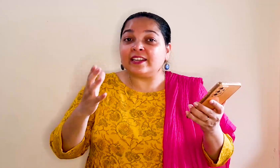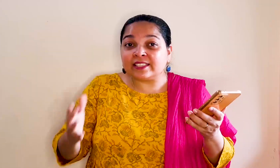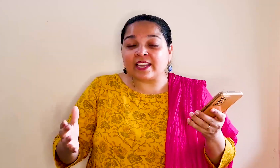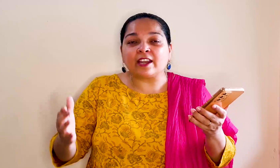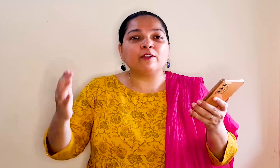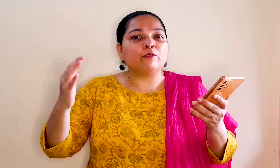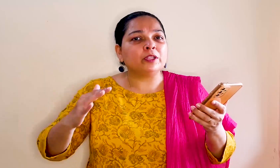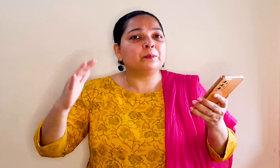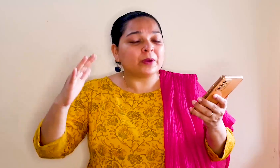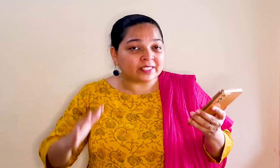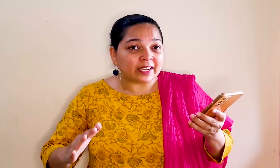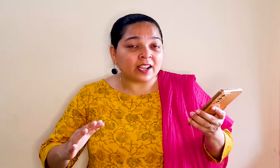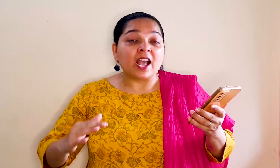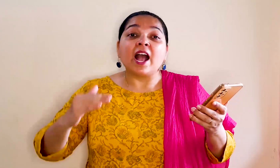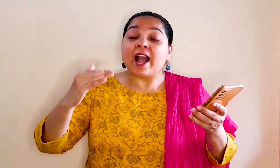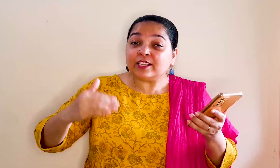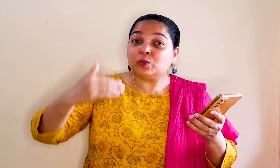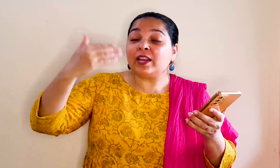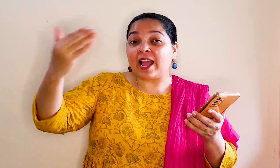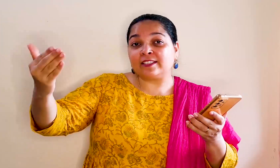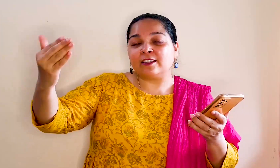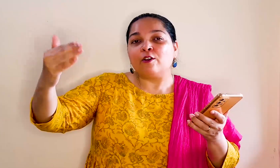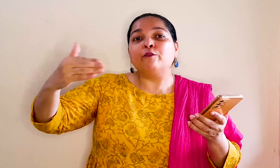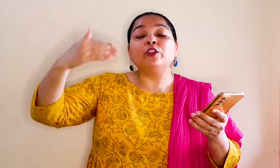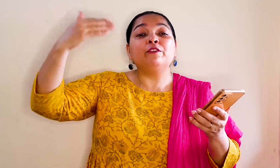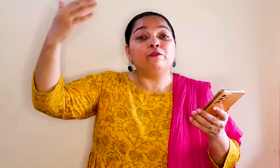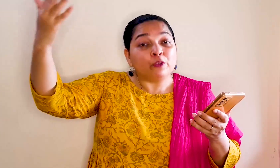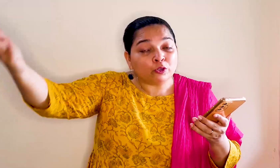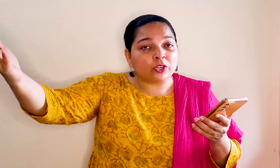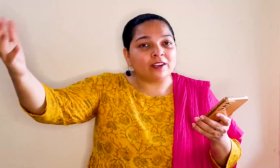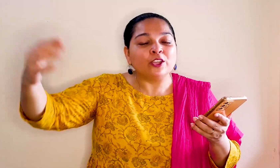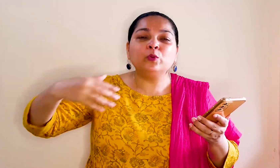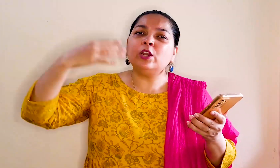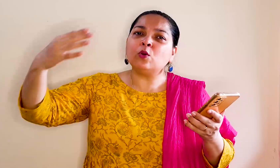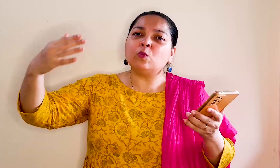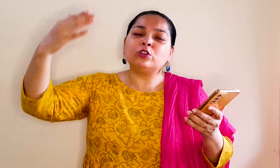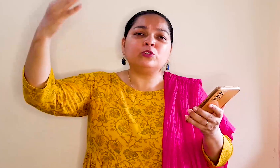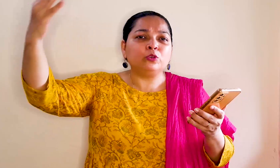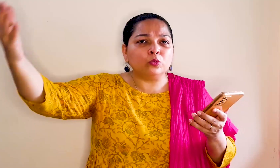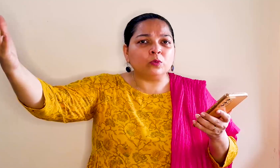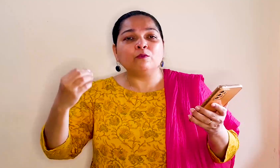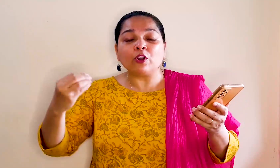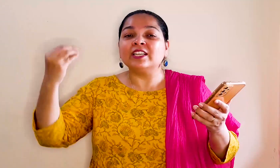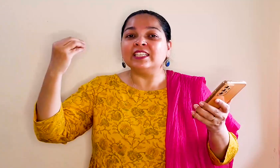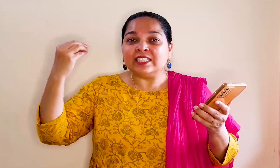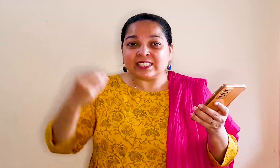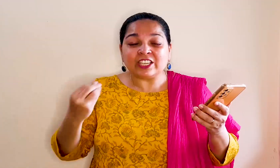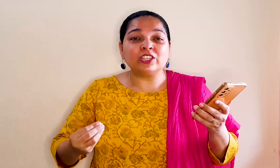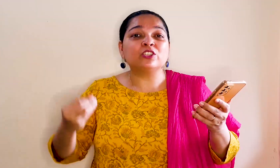and understanding for the present as well as for the future. You will know what to do,